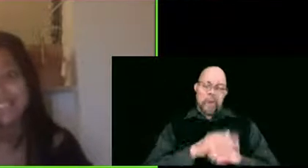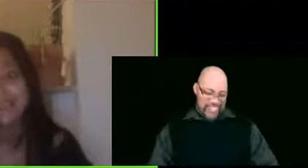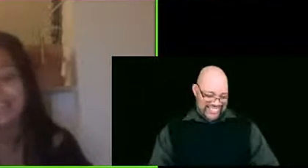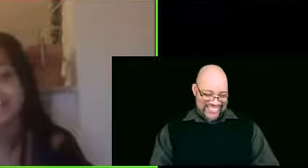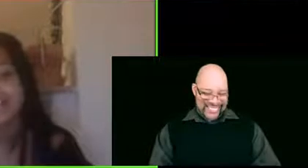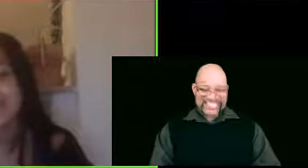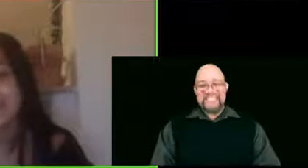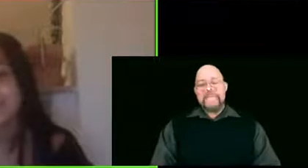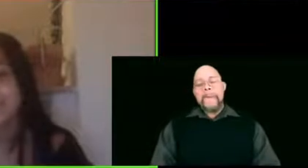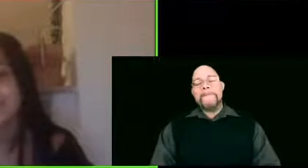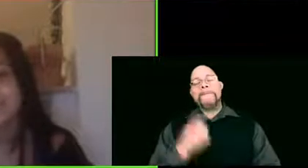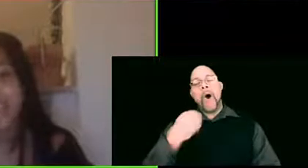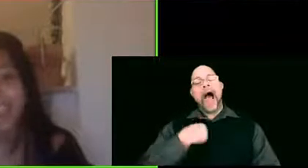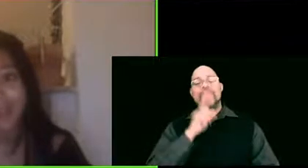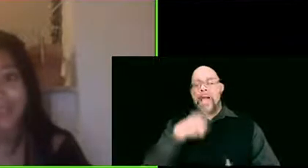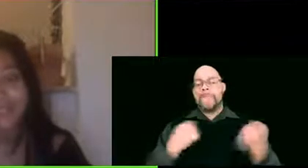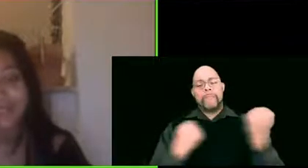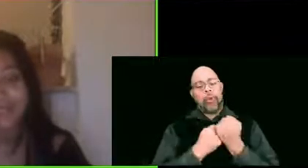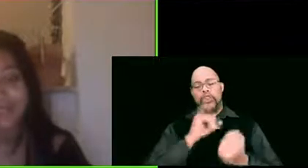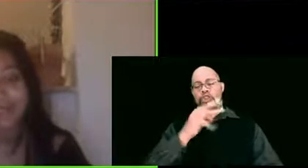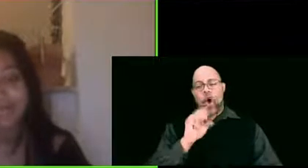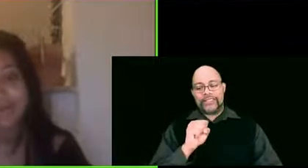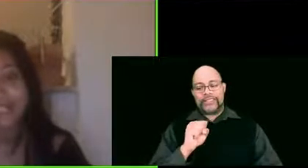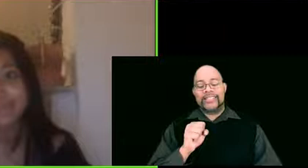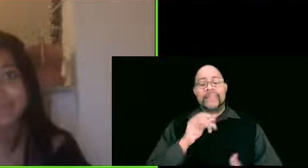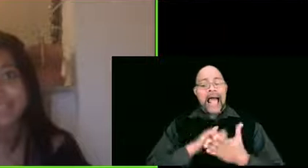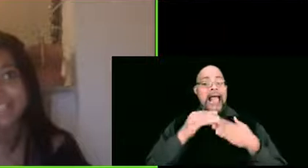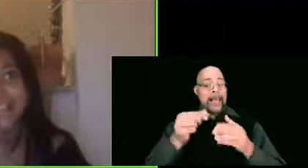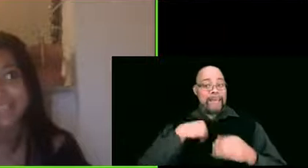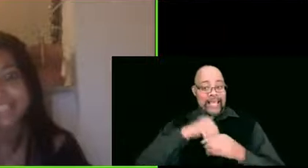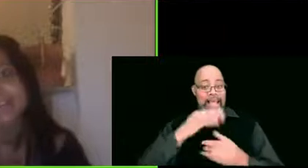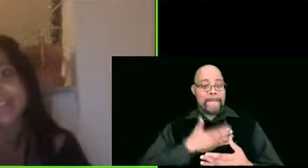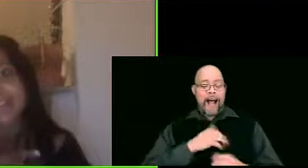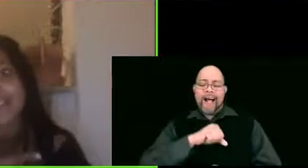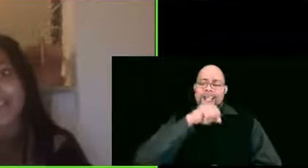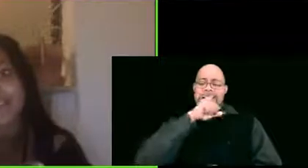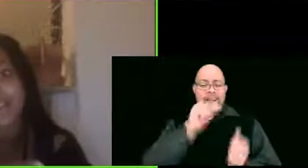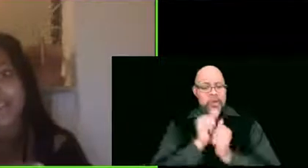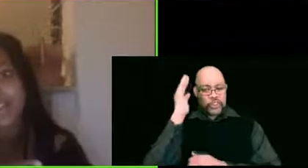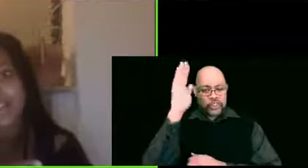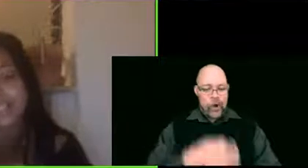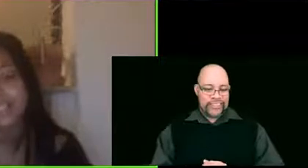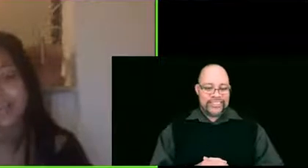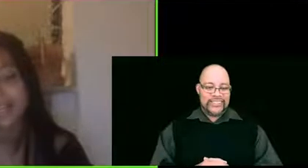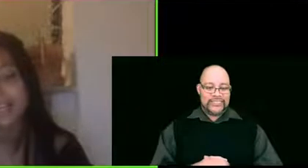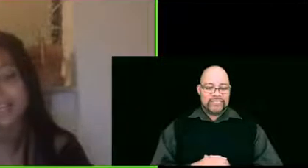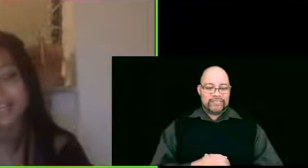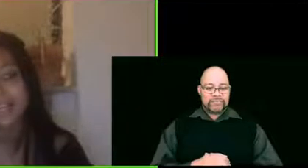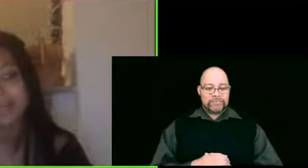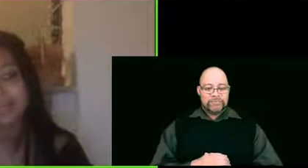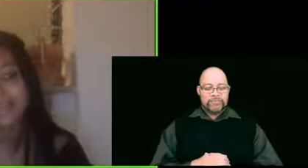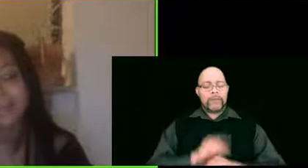fantastic piece of cinema. So I am a big Jaws fan, which is possibly what's led me into my kind of love affair with sharks as